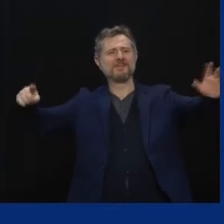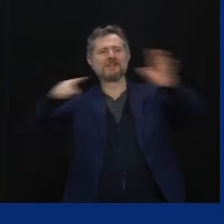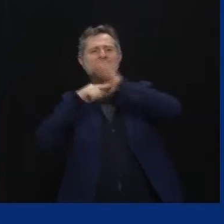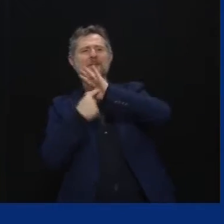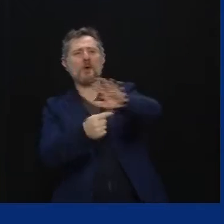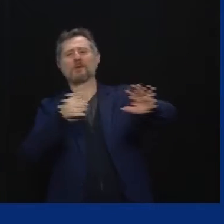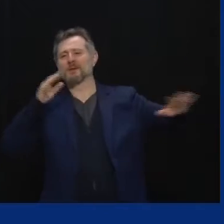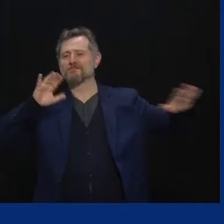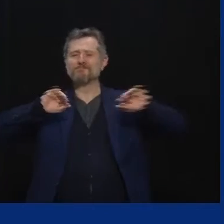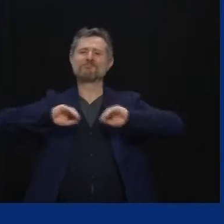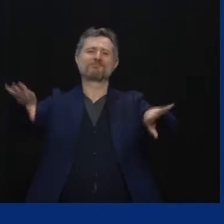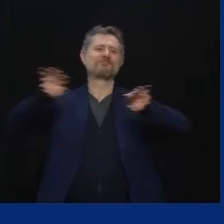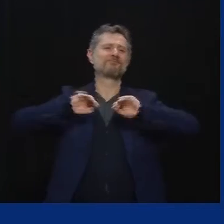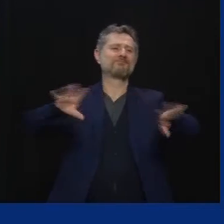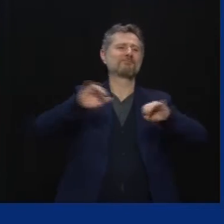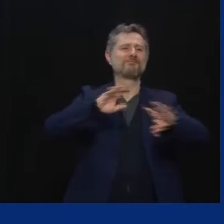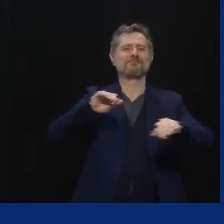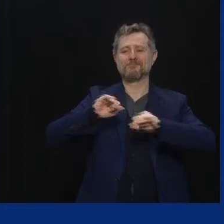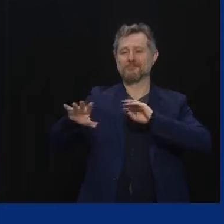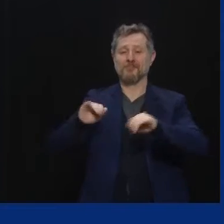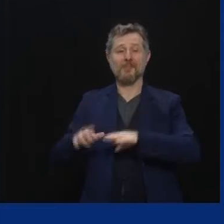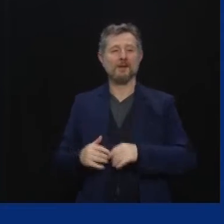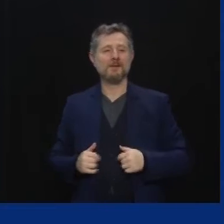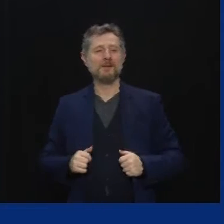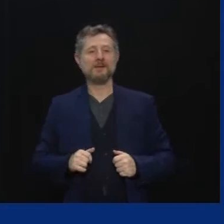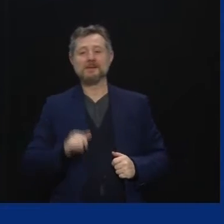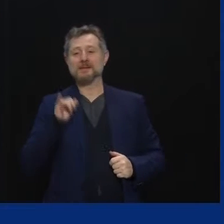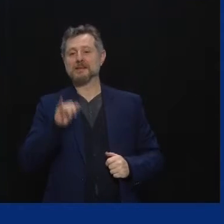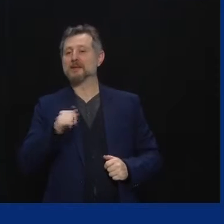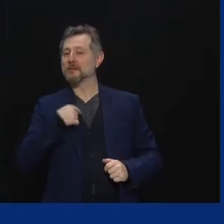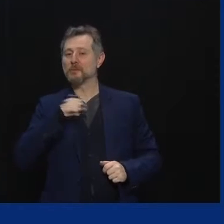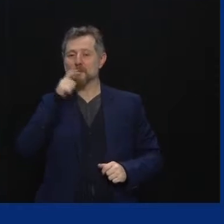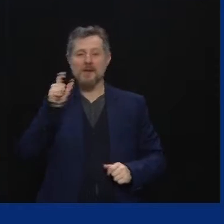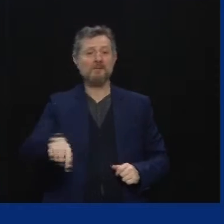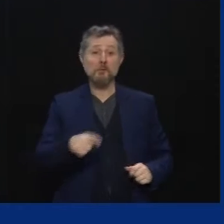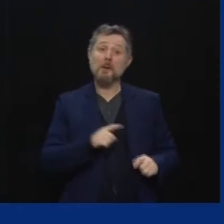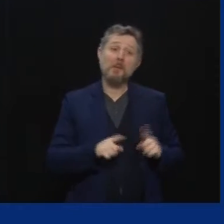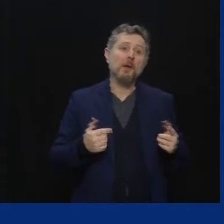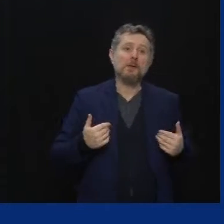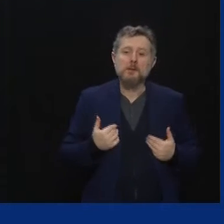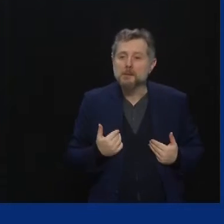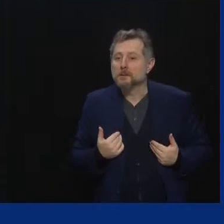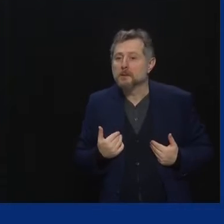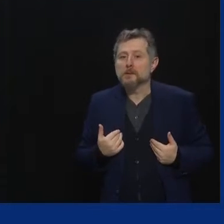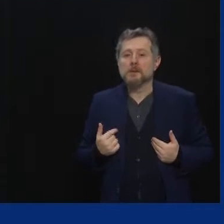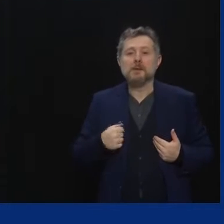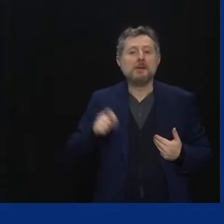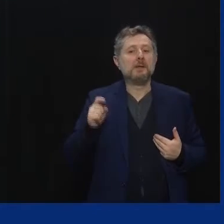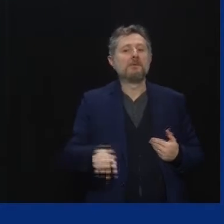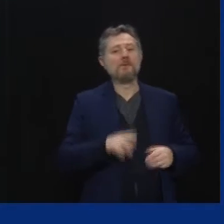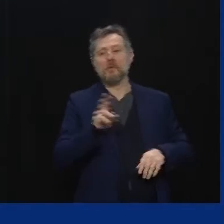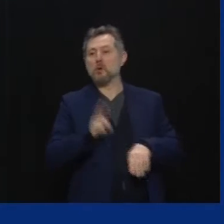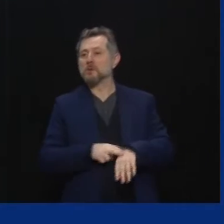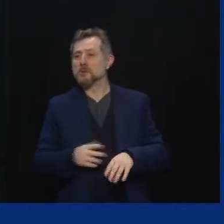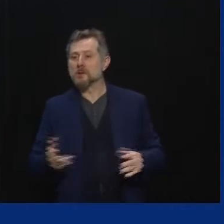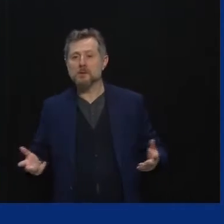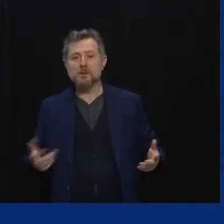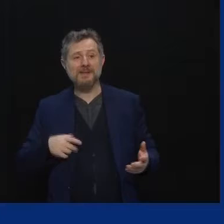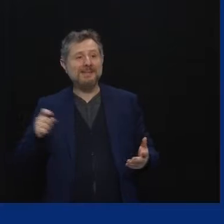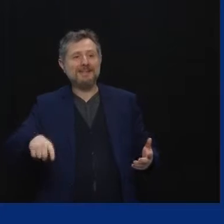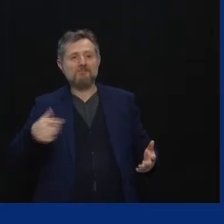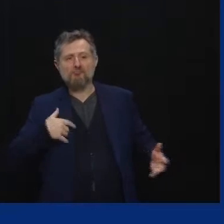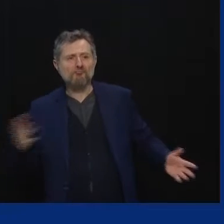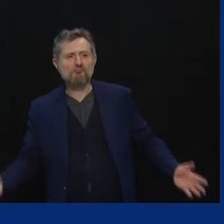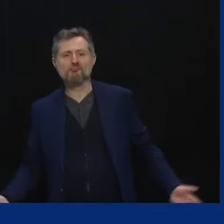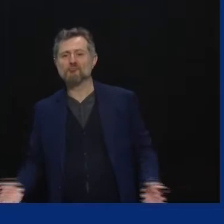out. It shouldn't be necessary, my friends. It should be just in that category of course we'll do this. And we don't have a